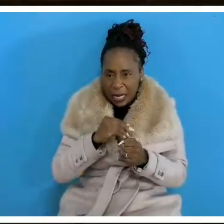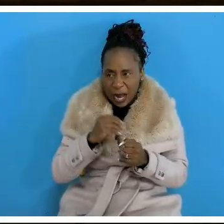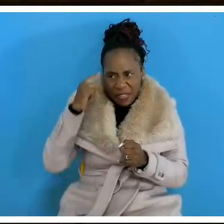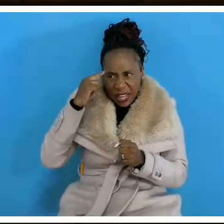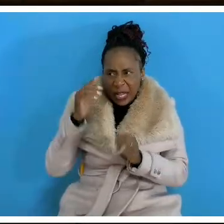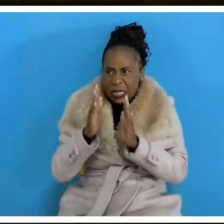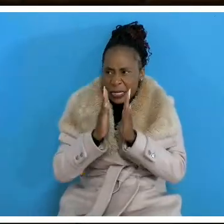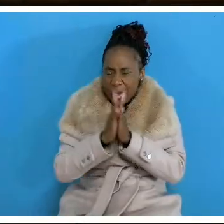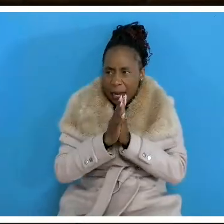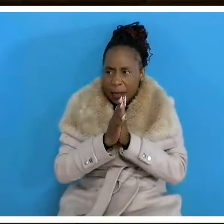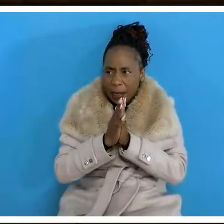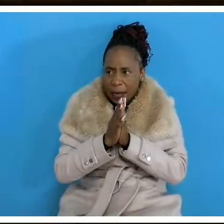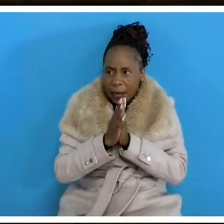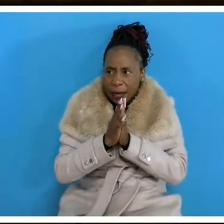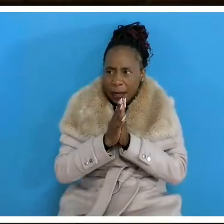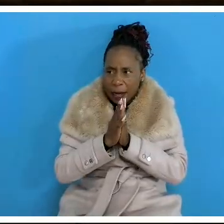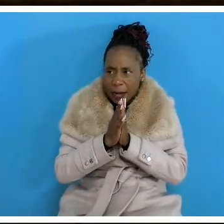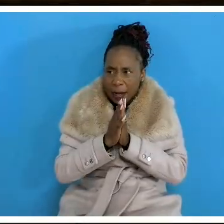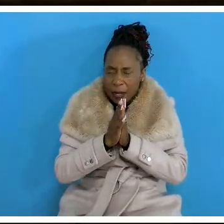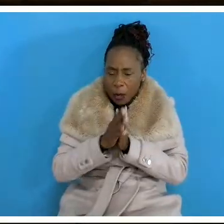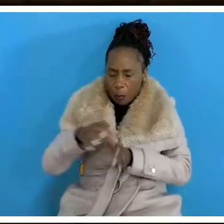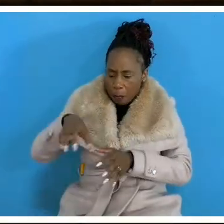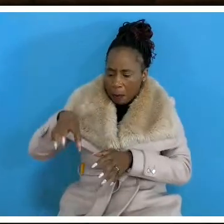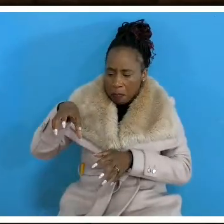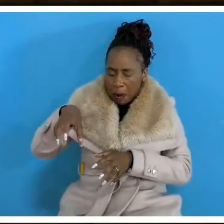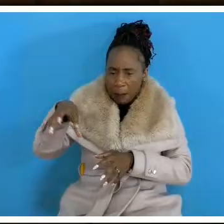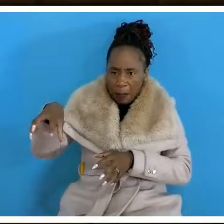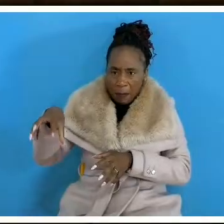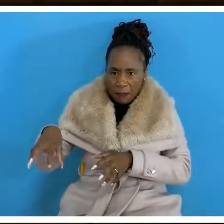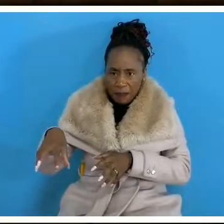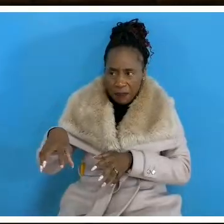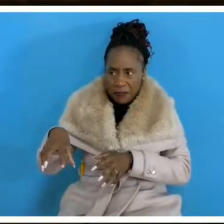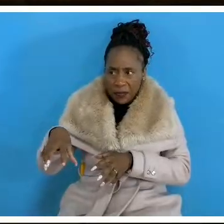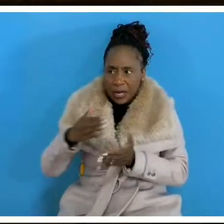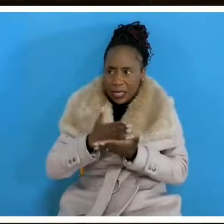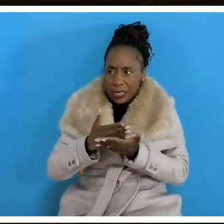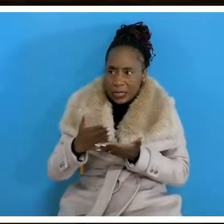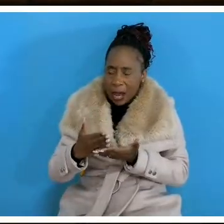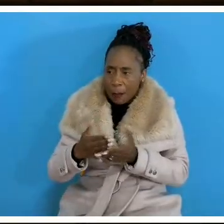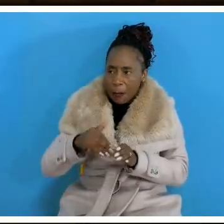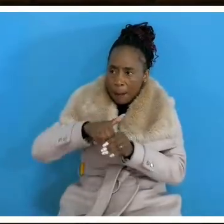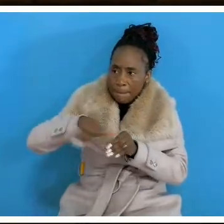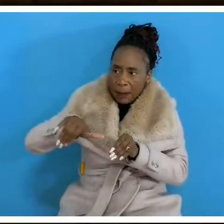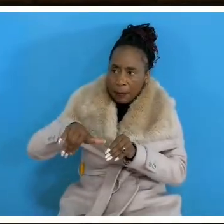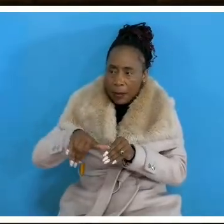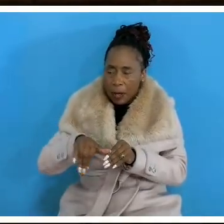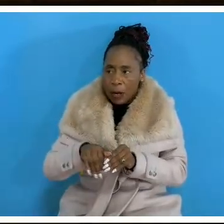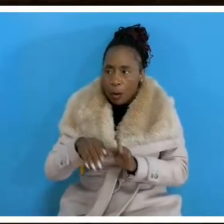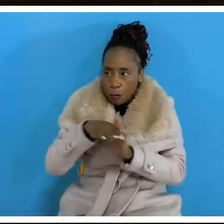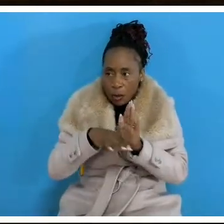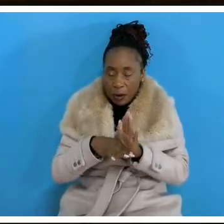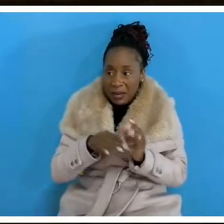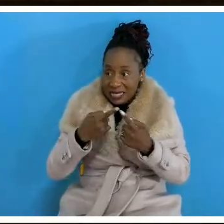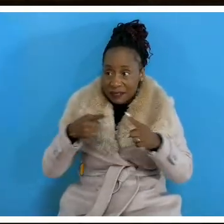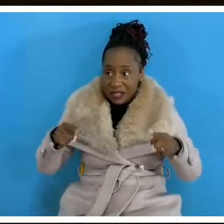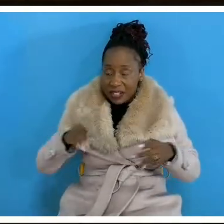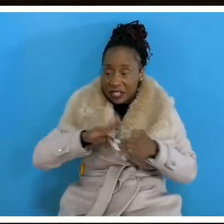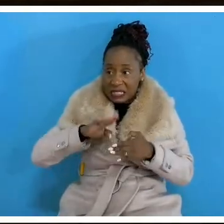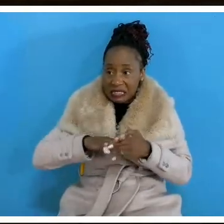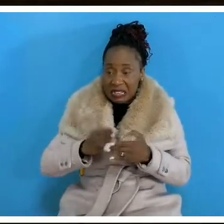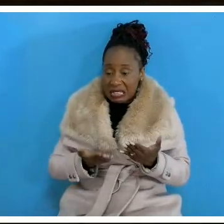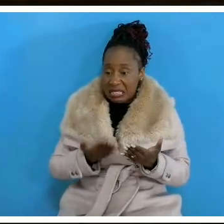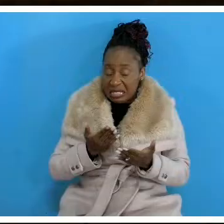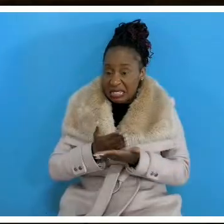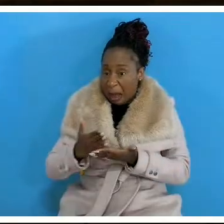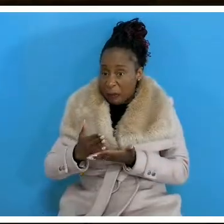10 that we incubated, and some had to get out of the program for various reasons. Some, they would opt out,